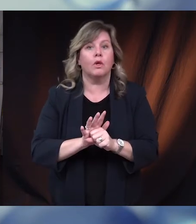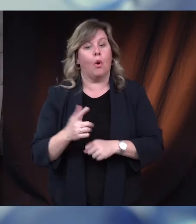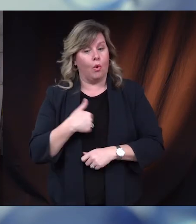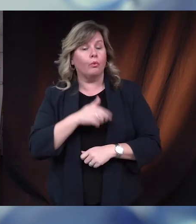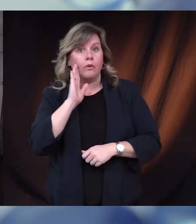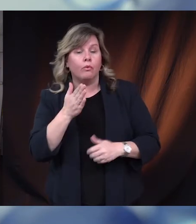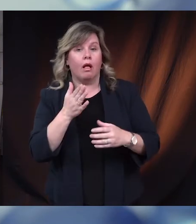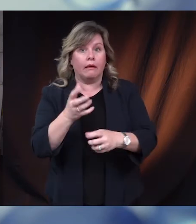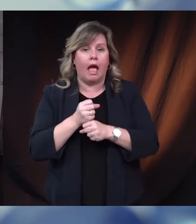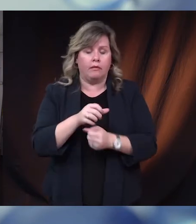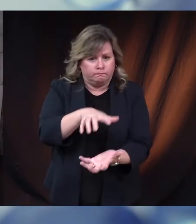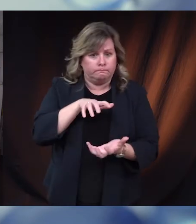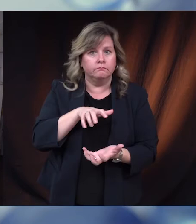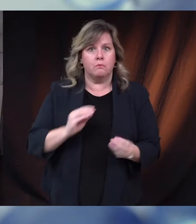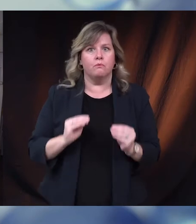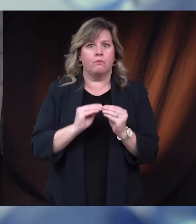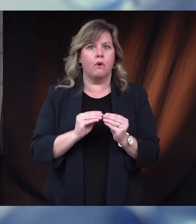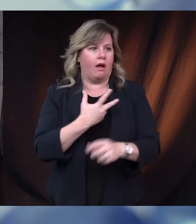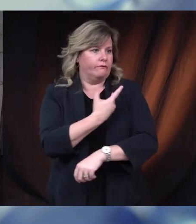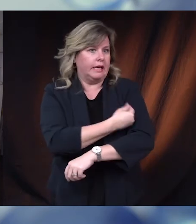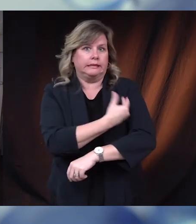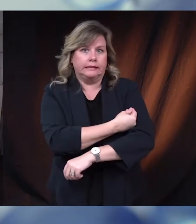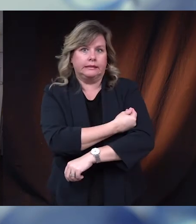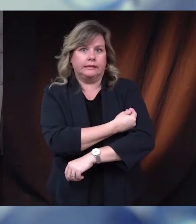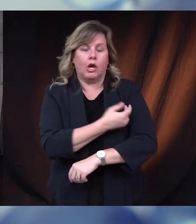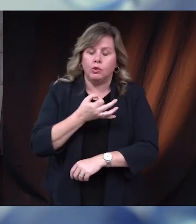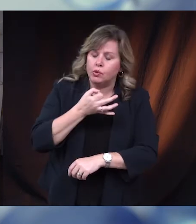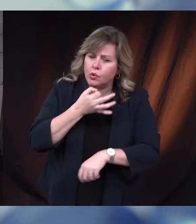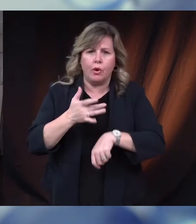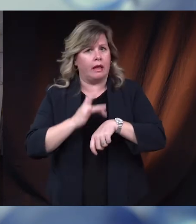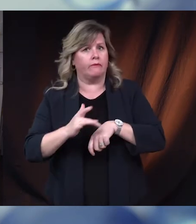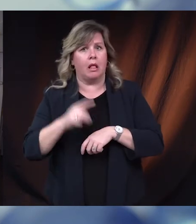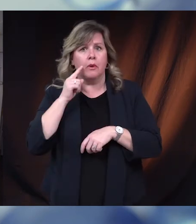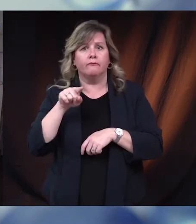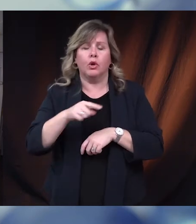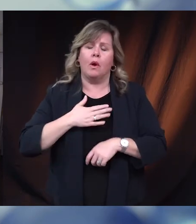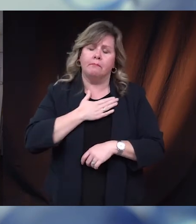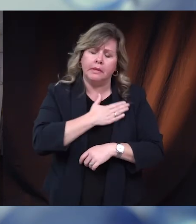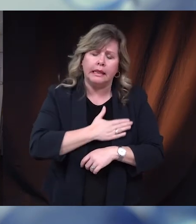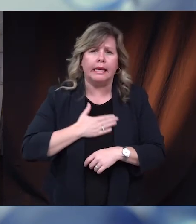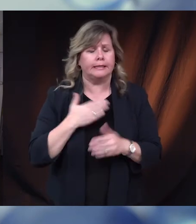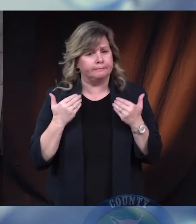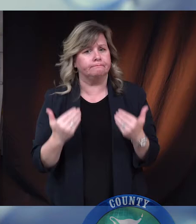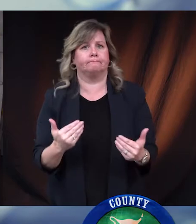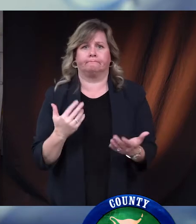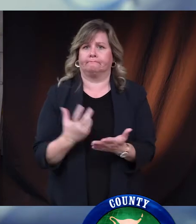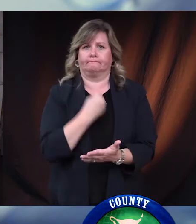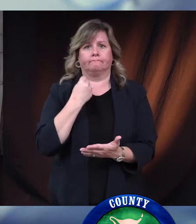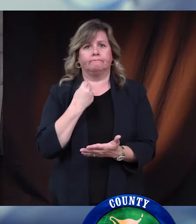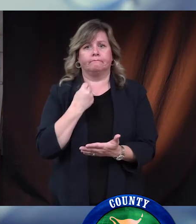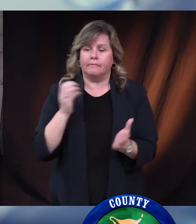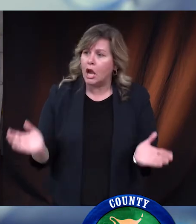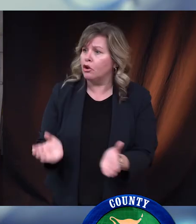lot of vaccine here in the next couple of months. As soon as a dose is available to you, please take that opportunity and